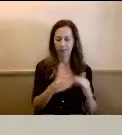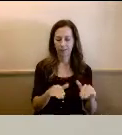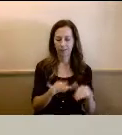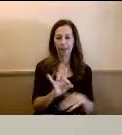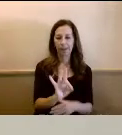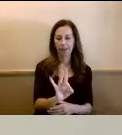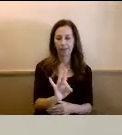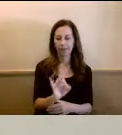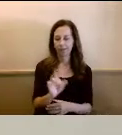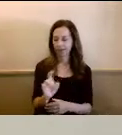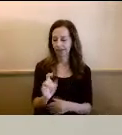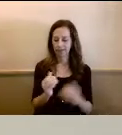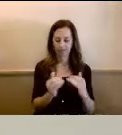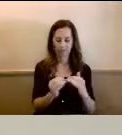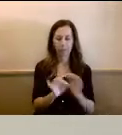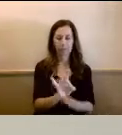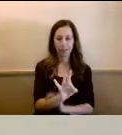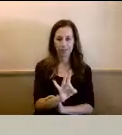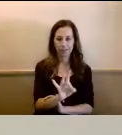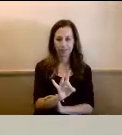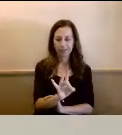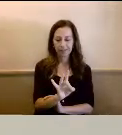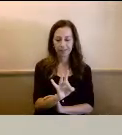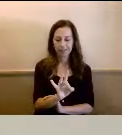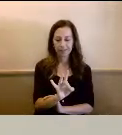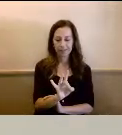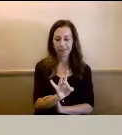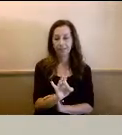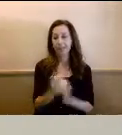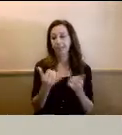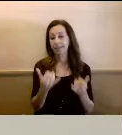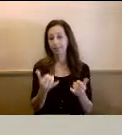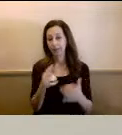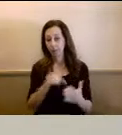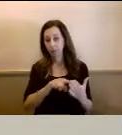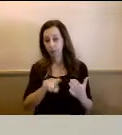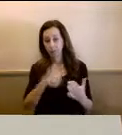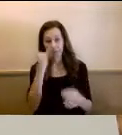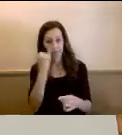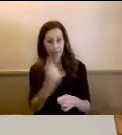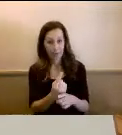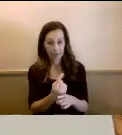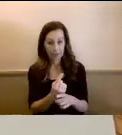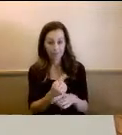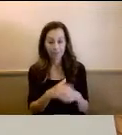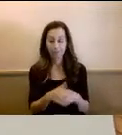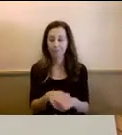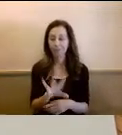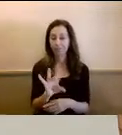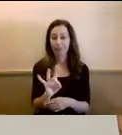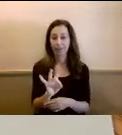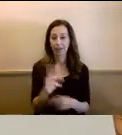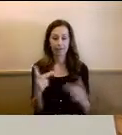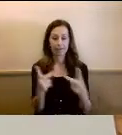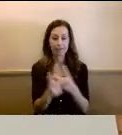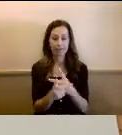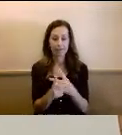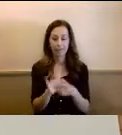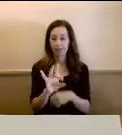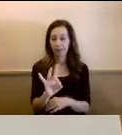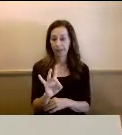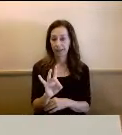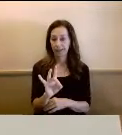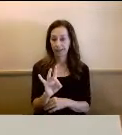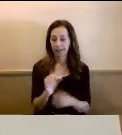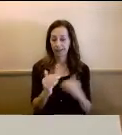by 8. X equals 8. So let's verify that. 8 times